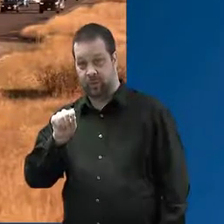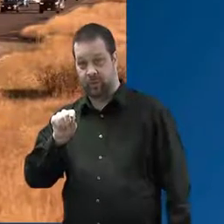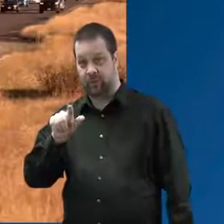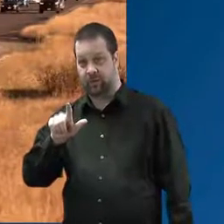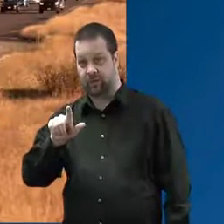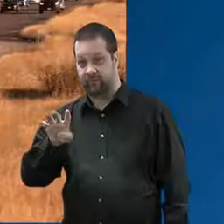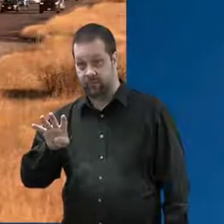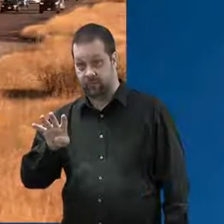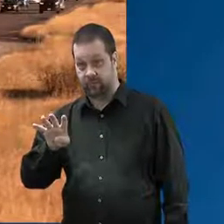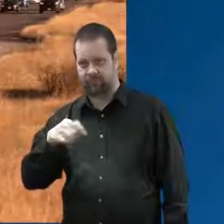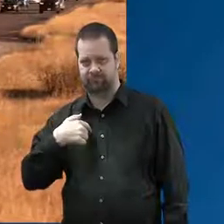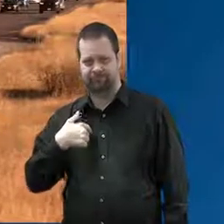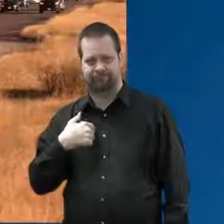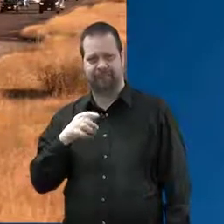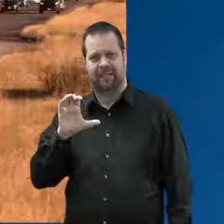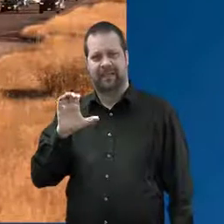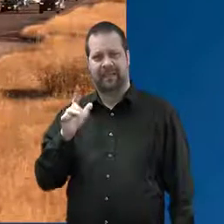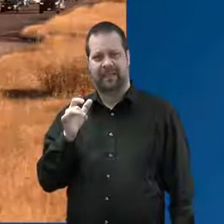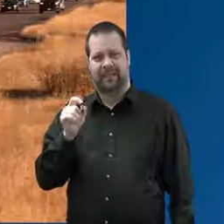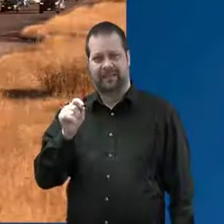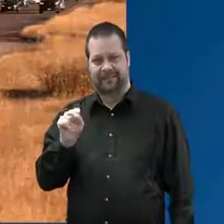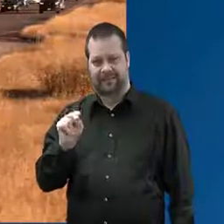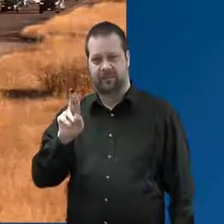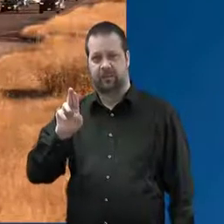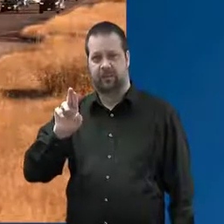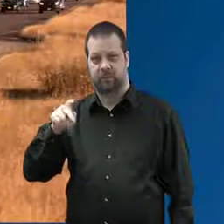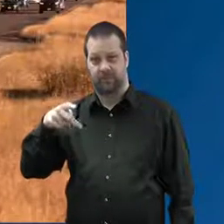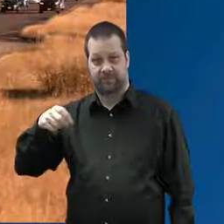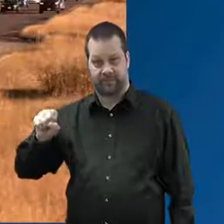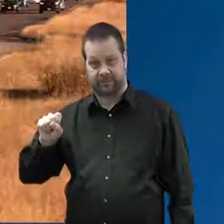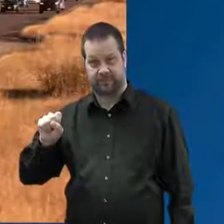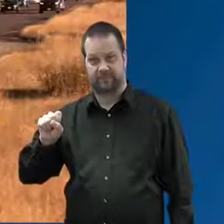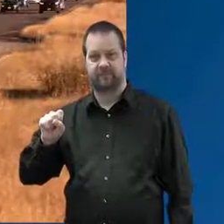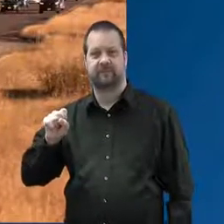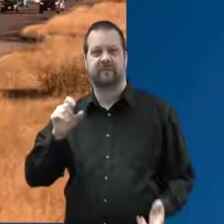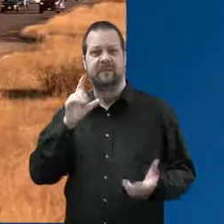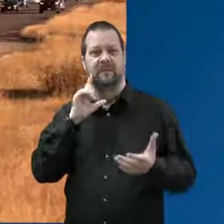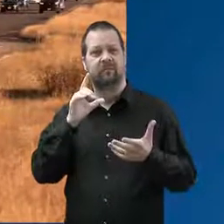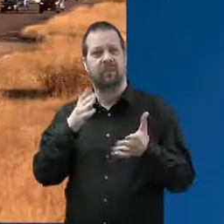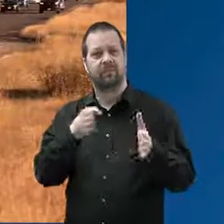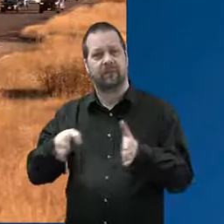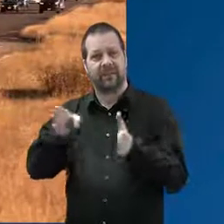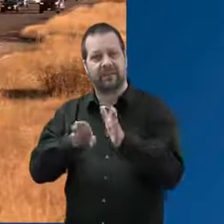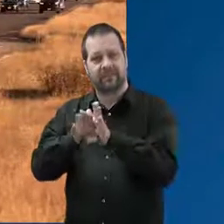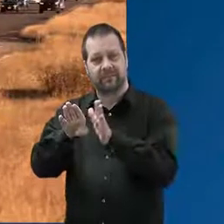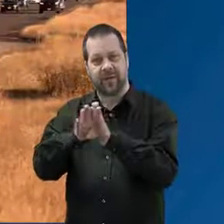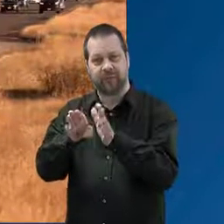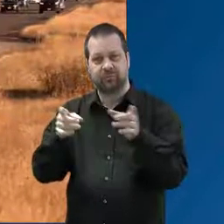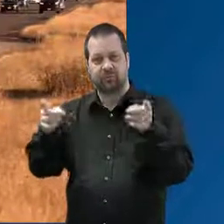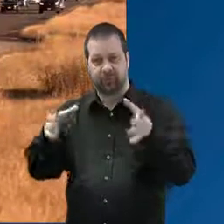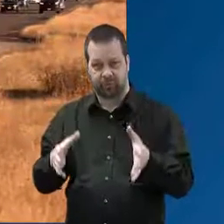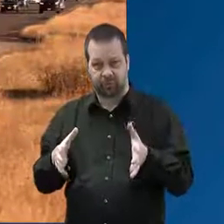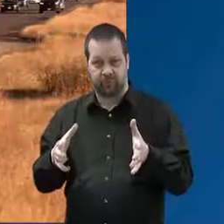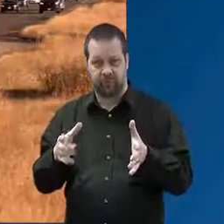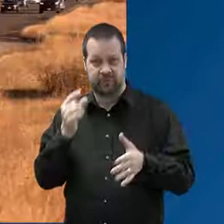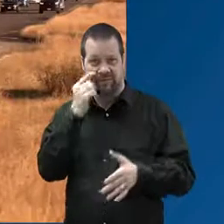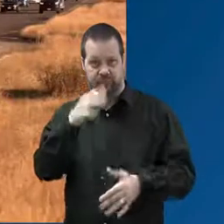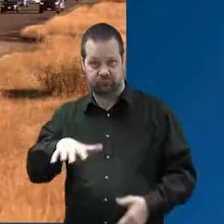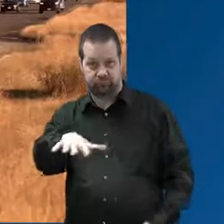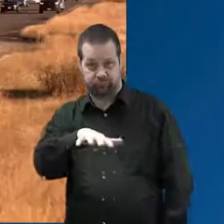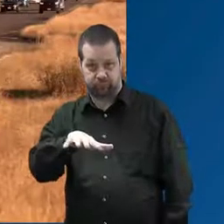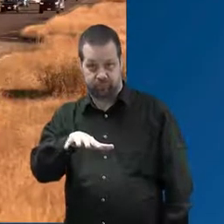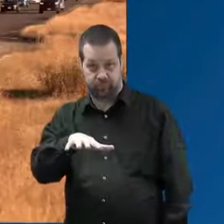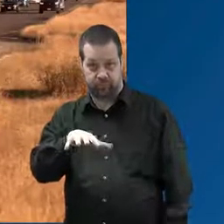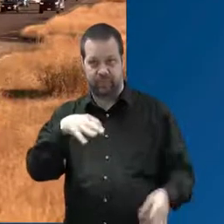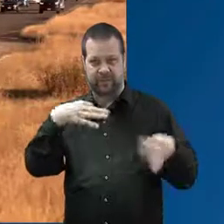of Transportation Planning and Development for the San Antonio District. We are here today to go over the projects to be included in the